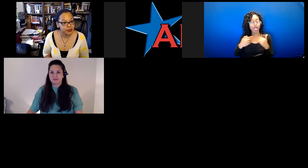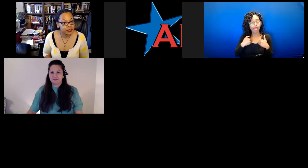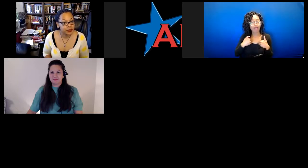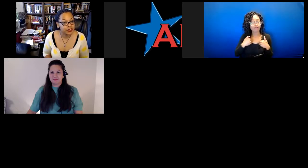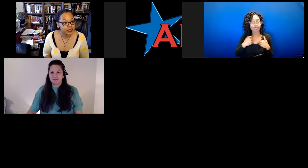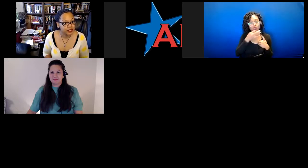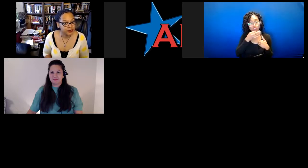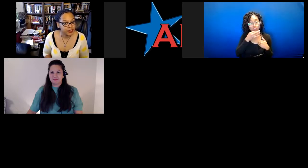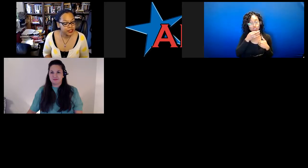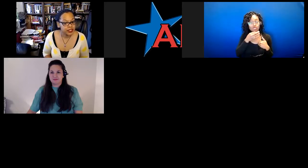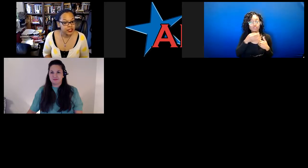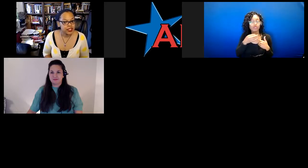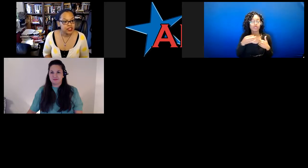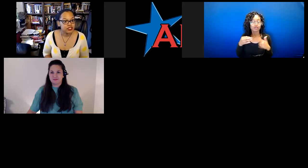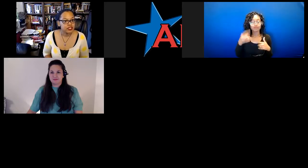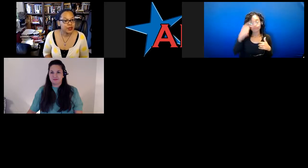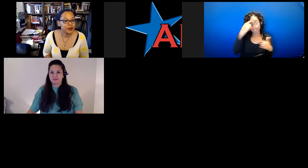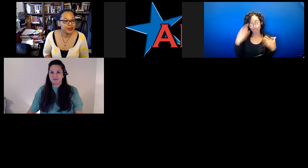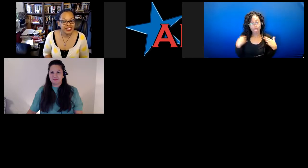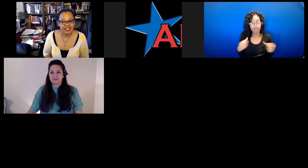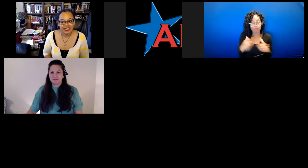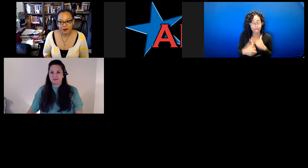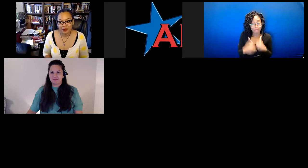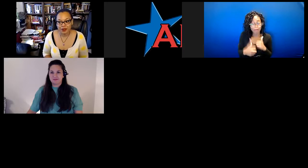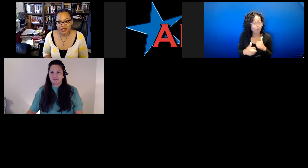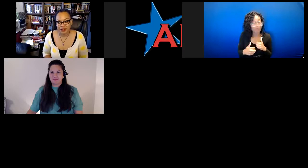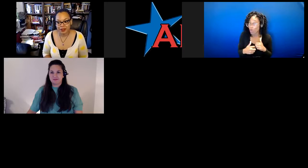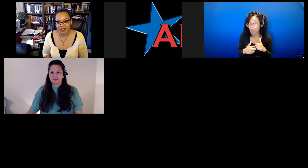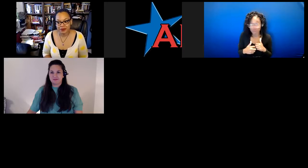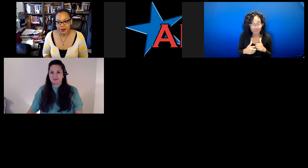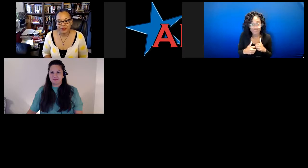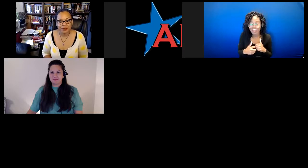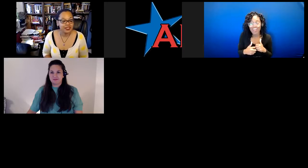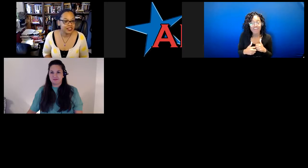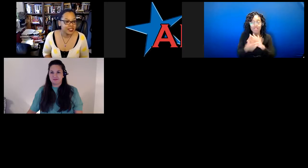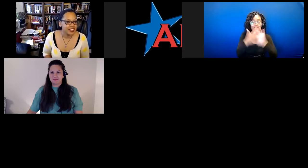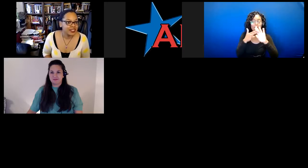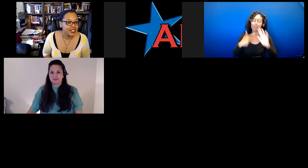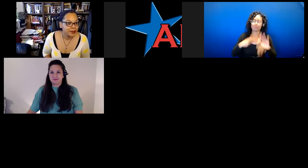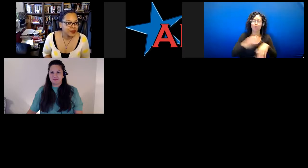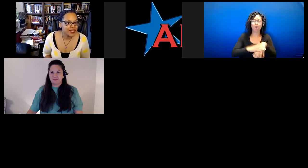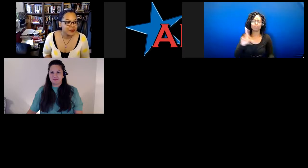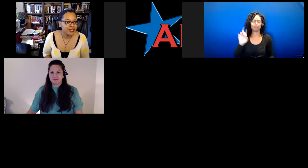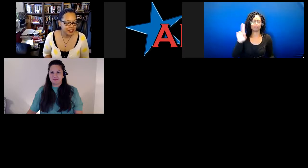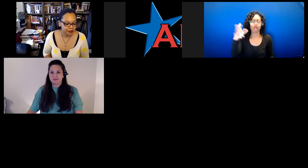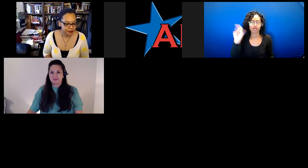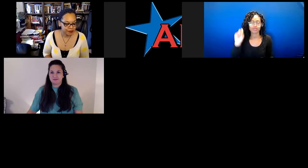as someone who was on drugs. And so the DARE program, oh, 5 minutes, yes. The DARE